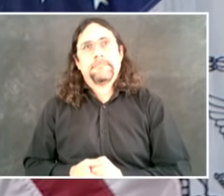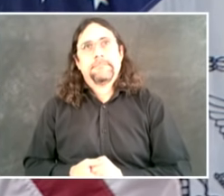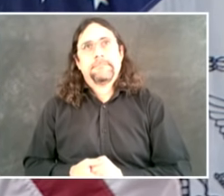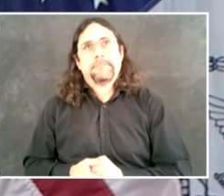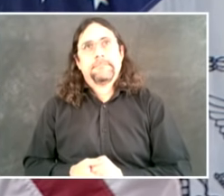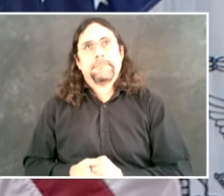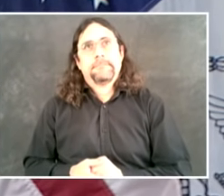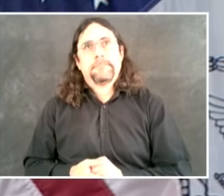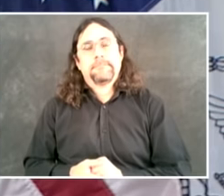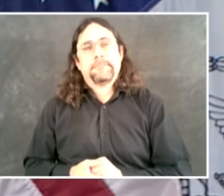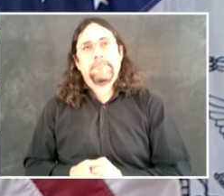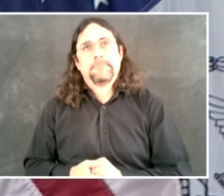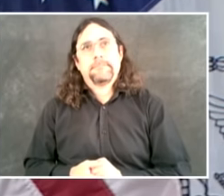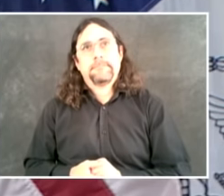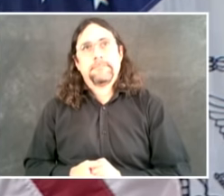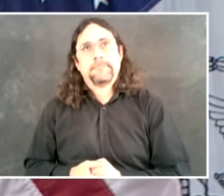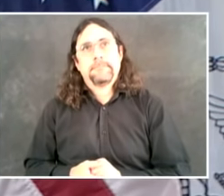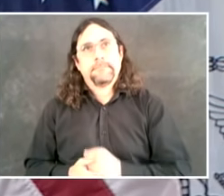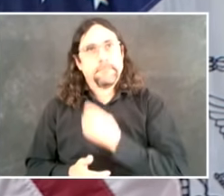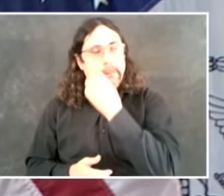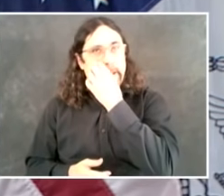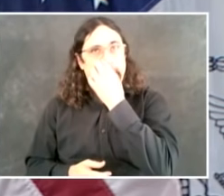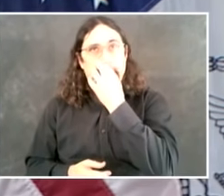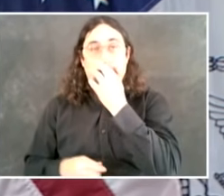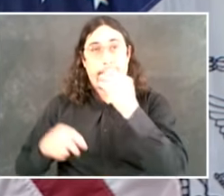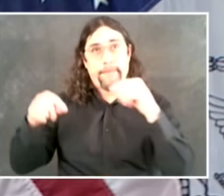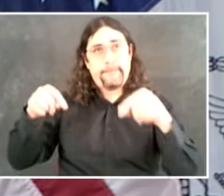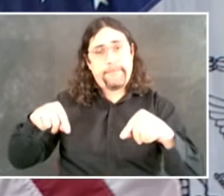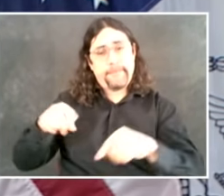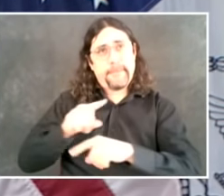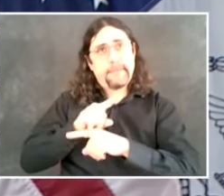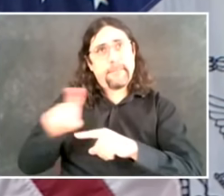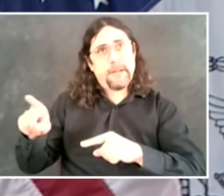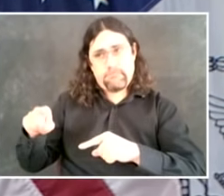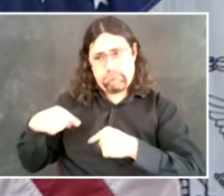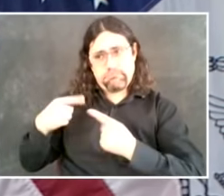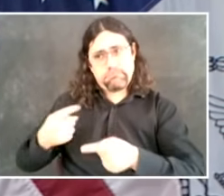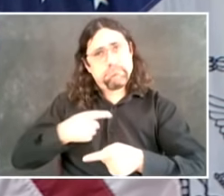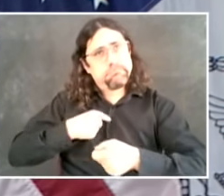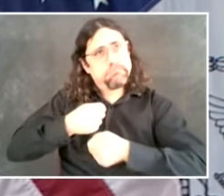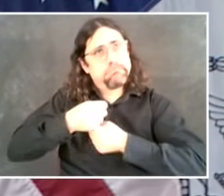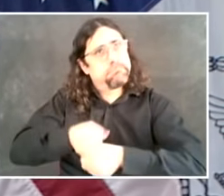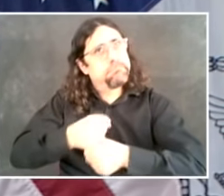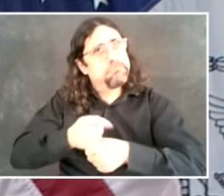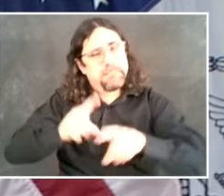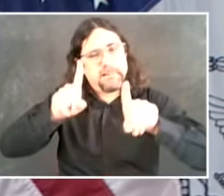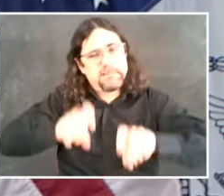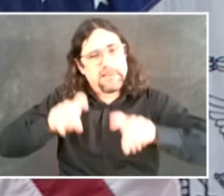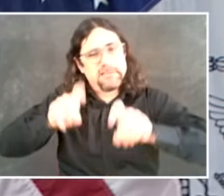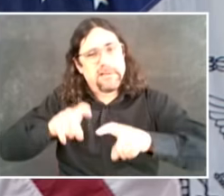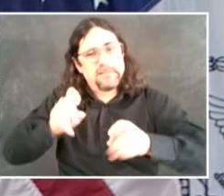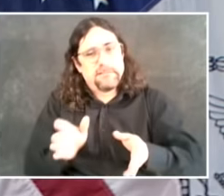in New York City. And this is a first in our city's history,